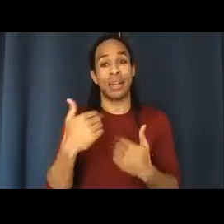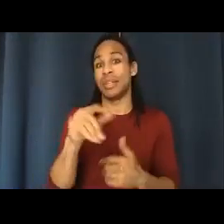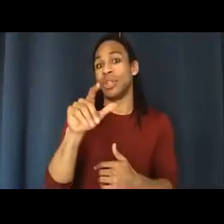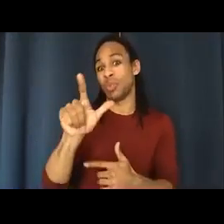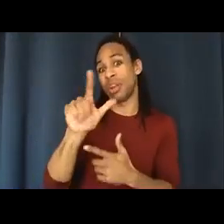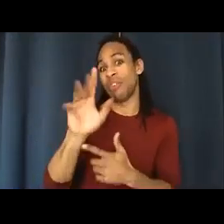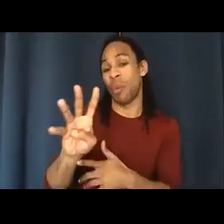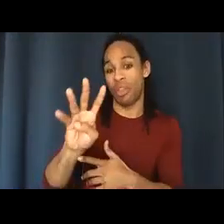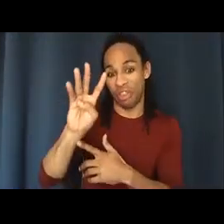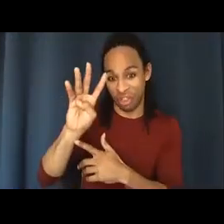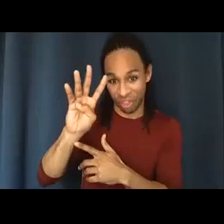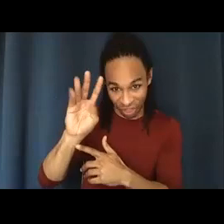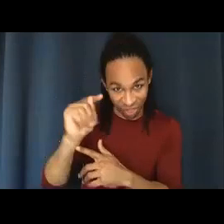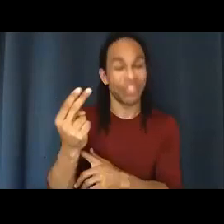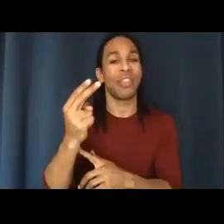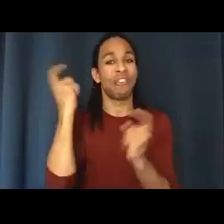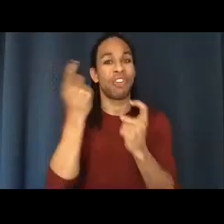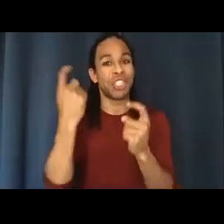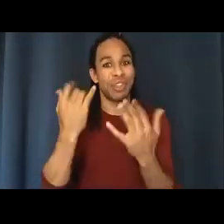And we would like to say that for us